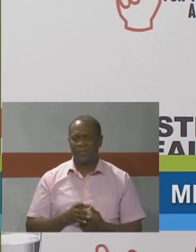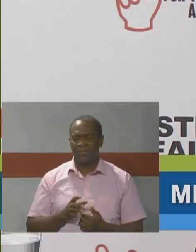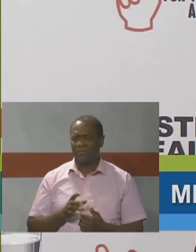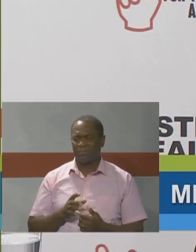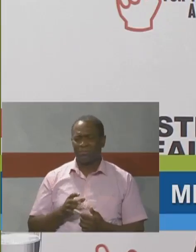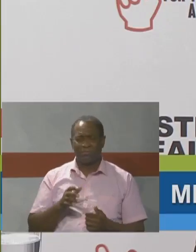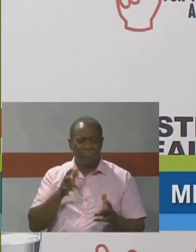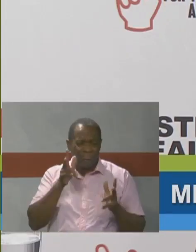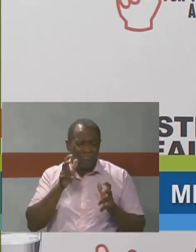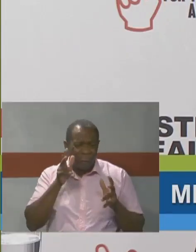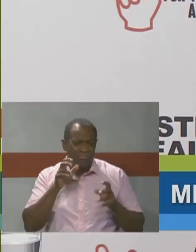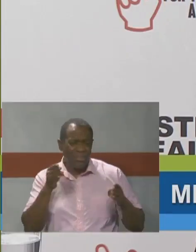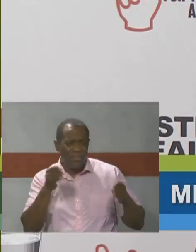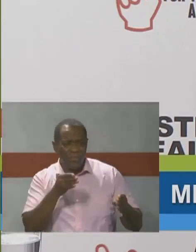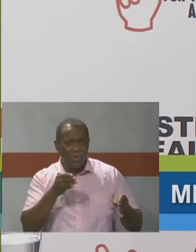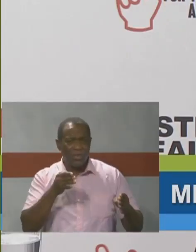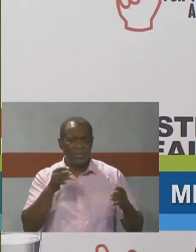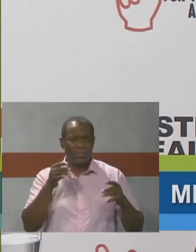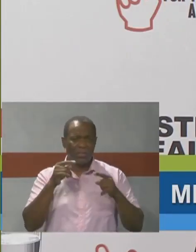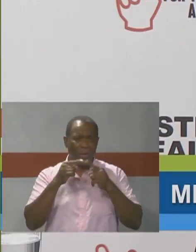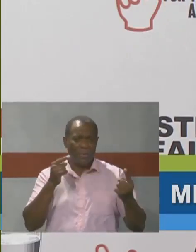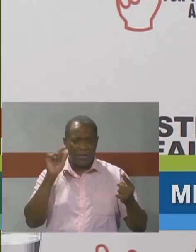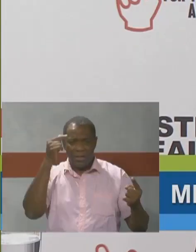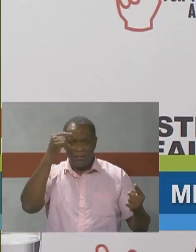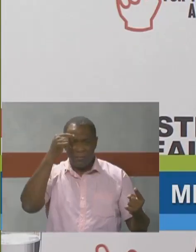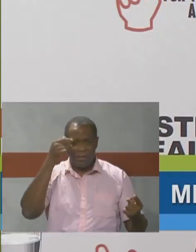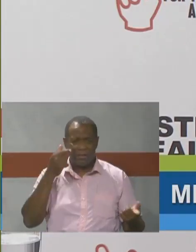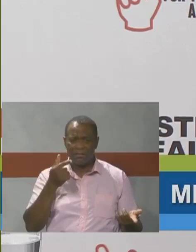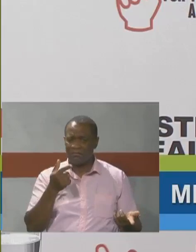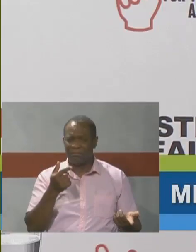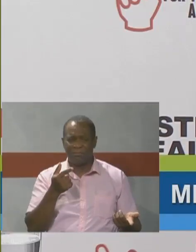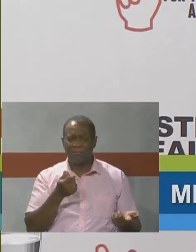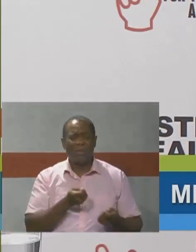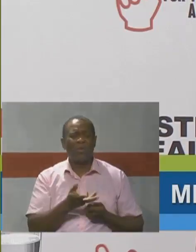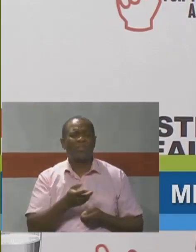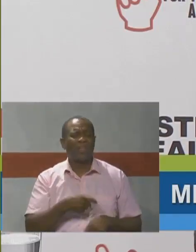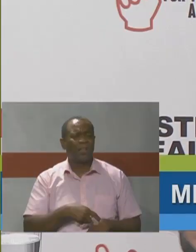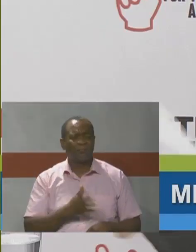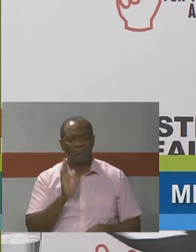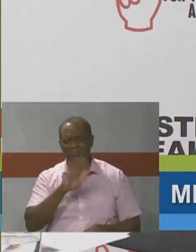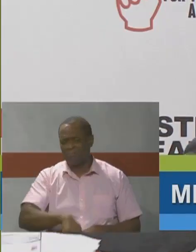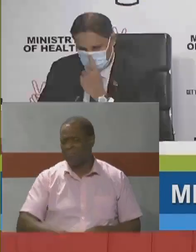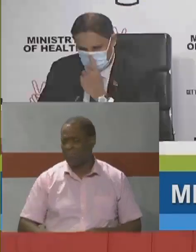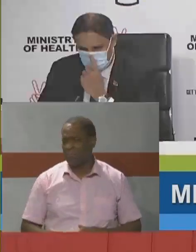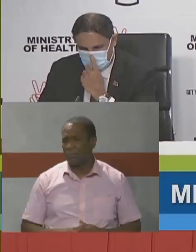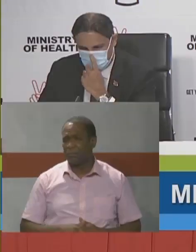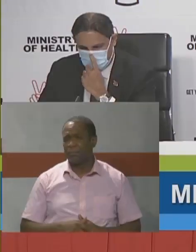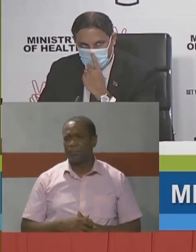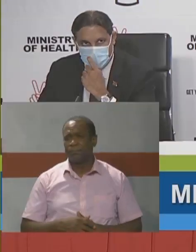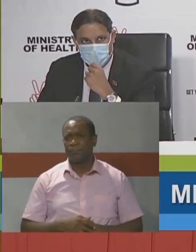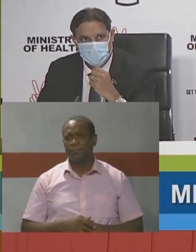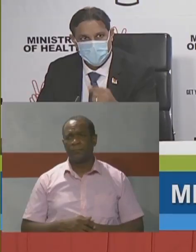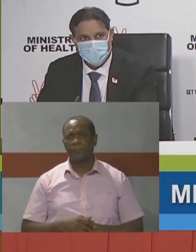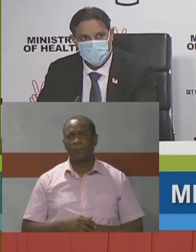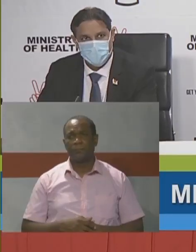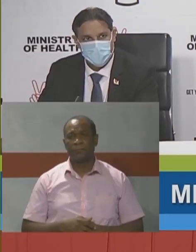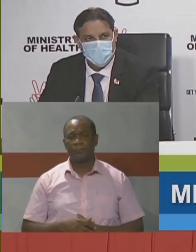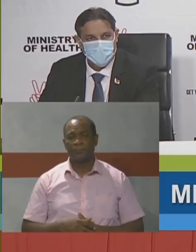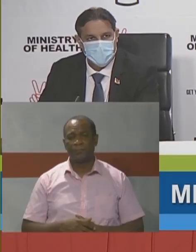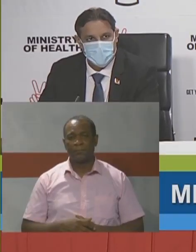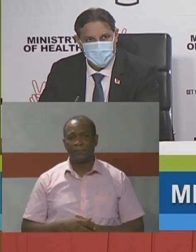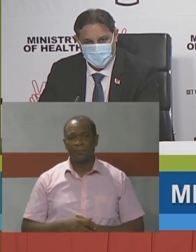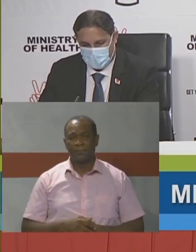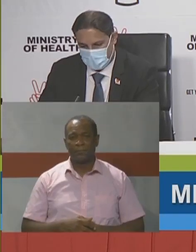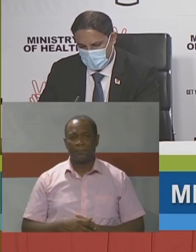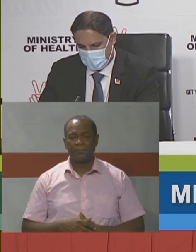take the findings of the report very seriously. Thank you very much, Clint. And thank you very much, Minister.